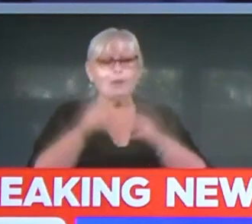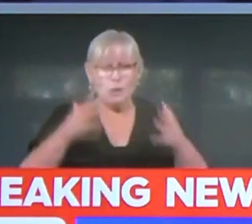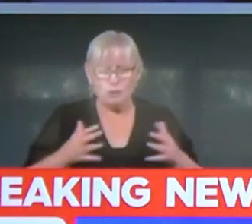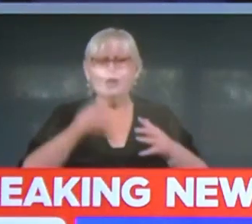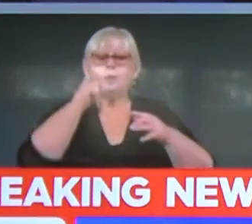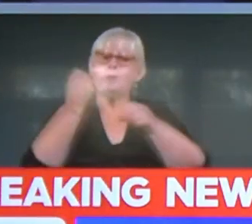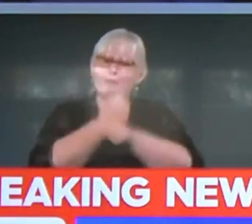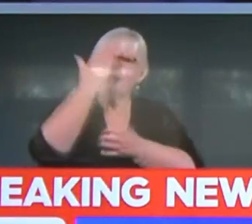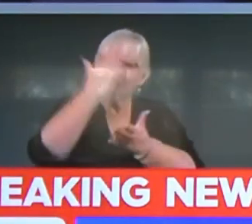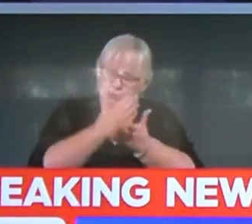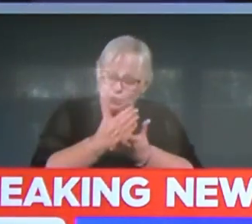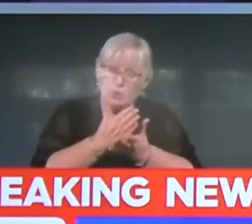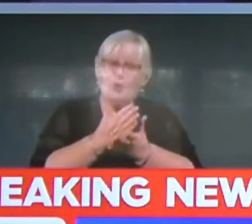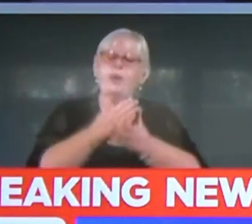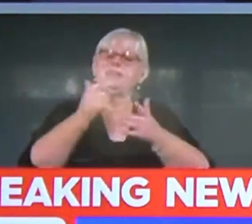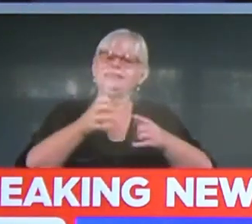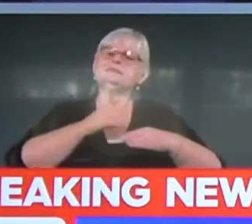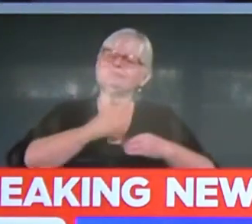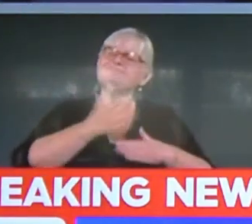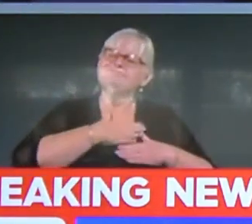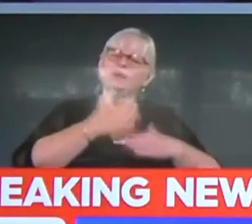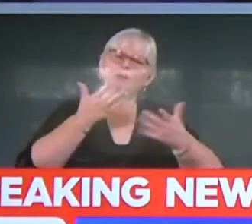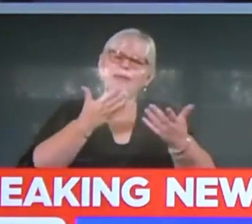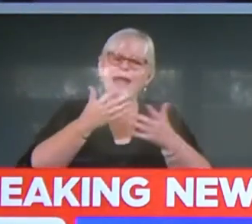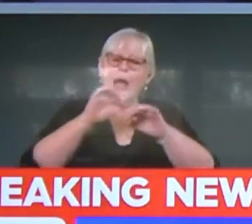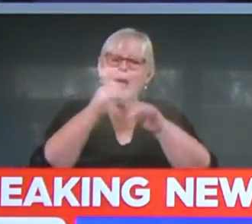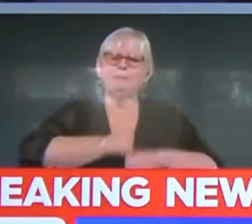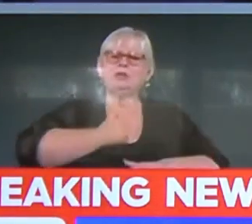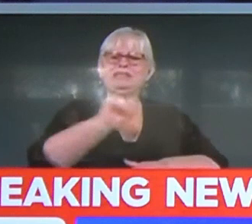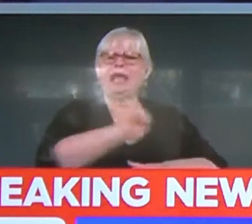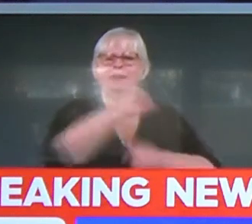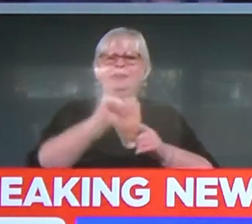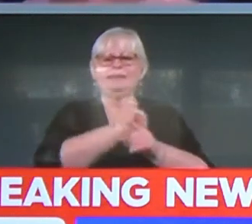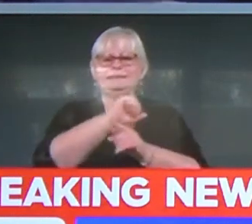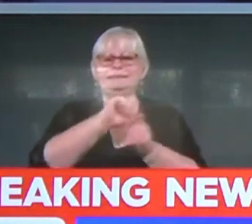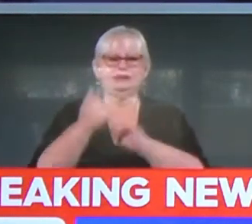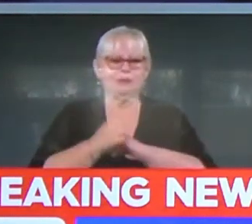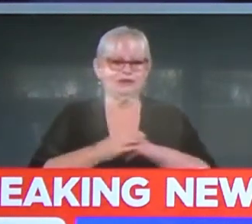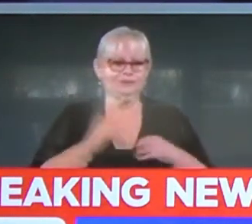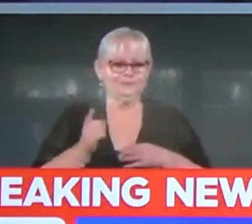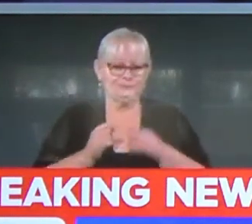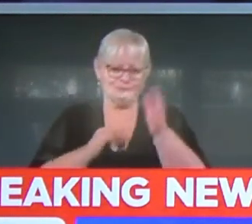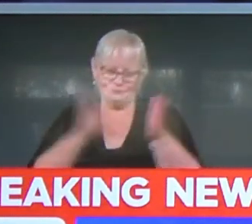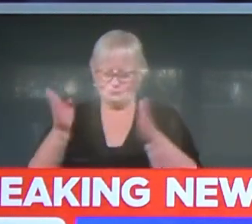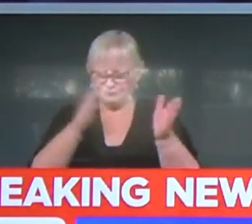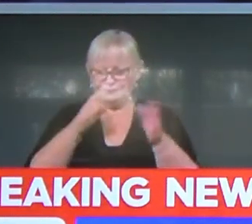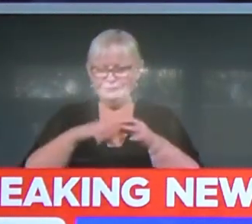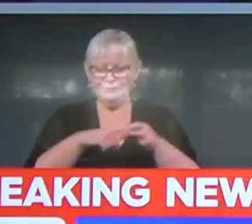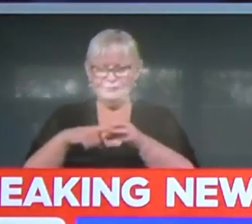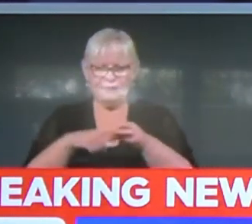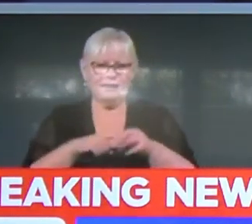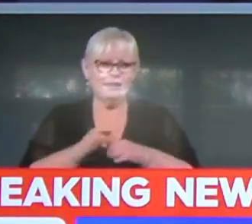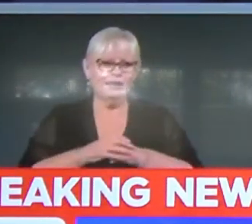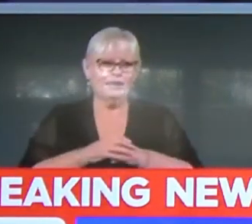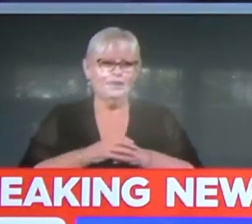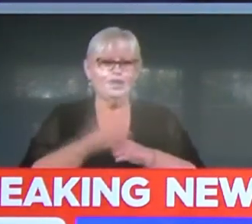it is worked in a compassionate way for people in those circumstances. Yeah. No, I'm sorry, thank you. A question up the back. Wading through